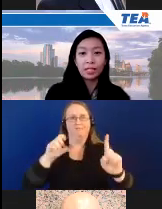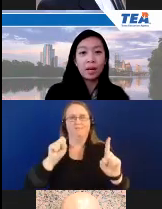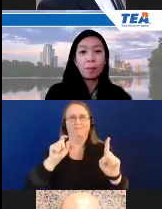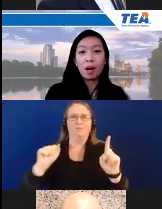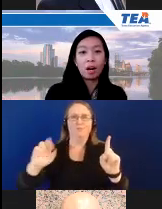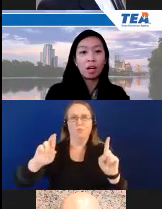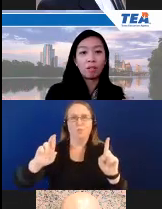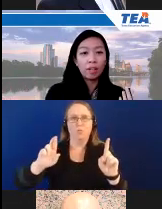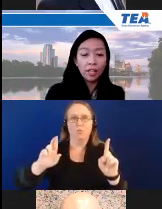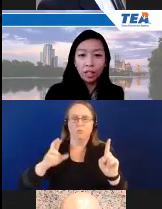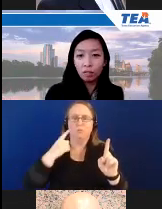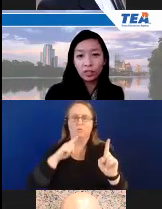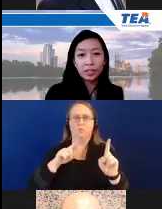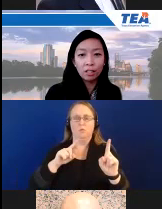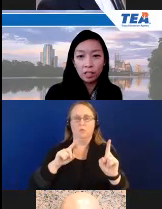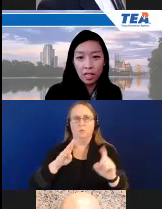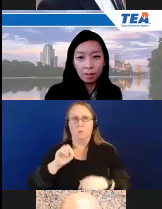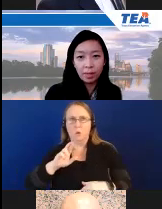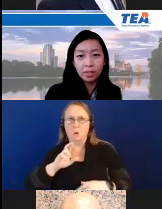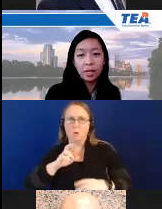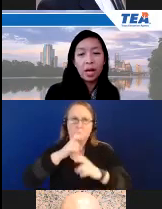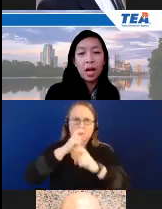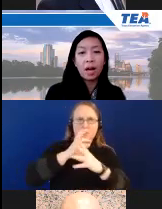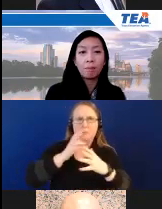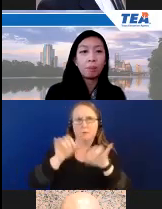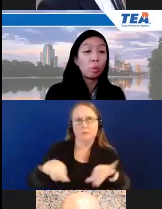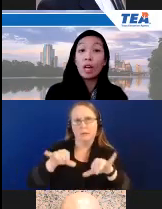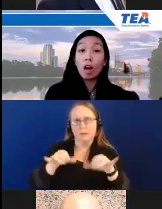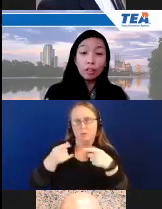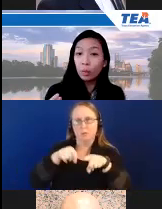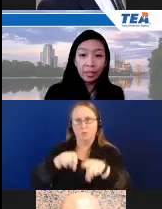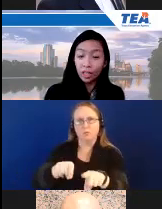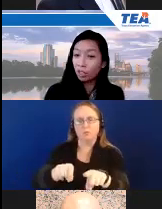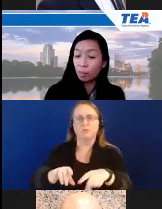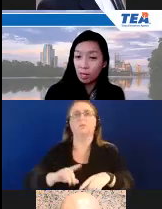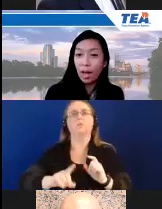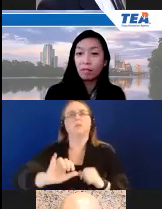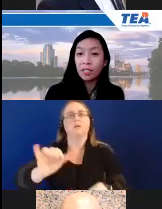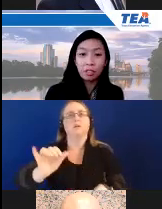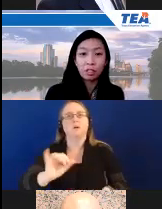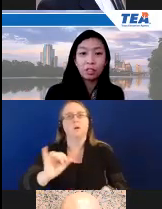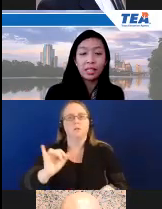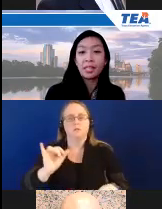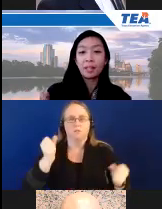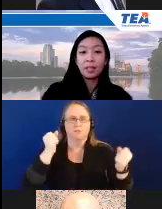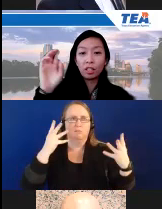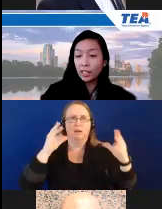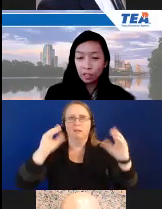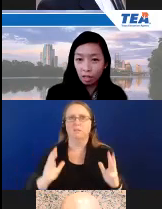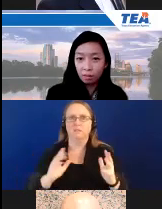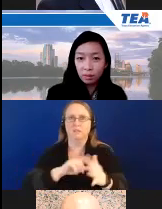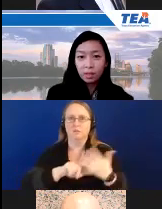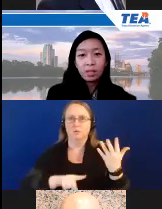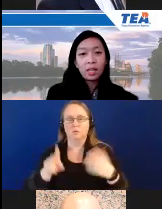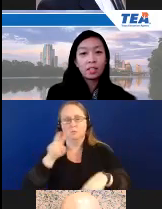serve as a bar of rigor for standards alignment. But we also hear from a lot of teachers that they look